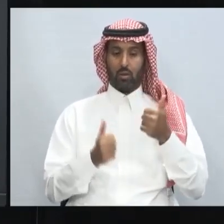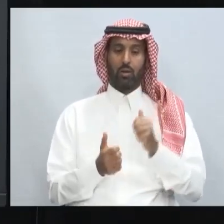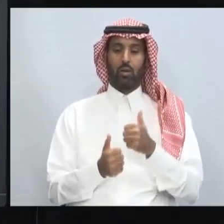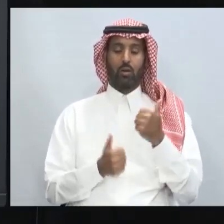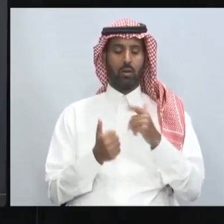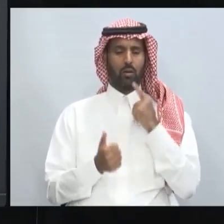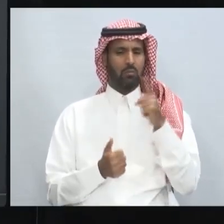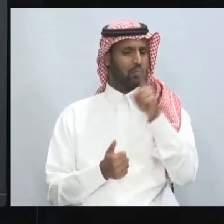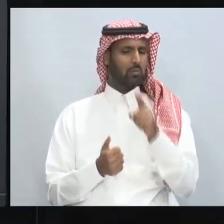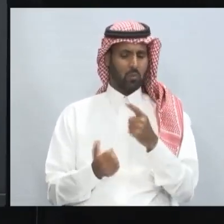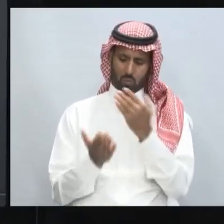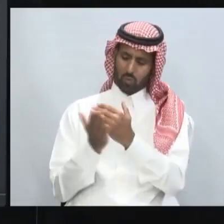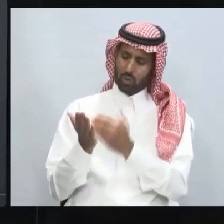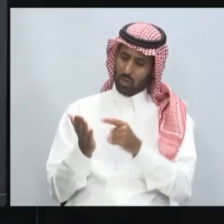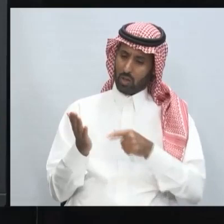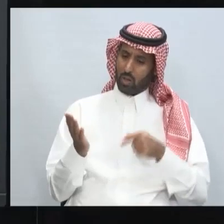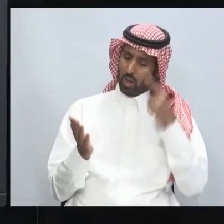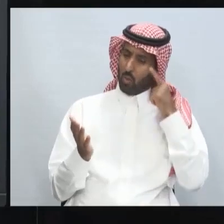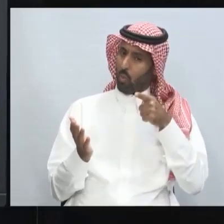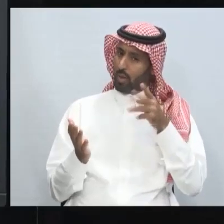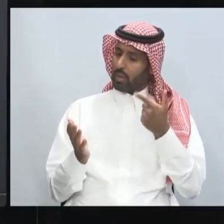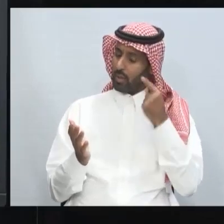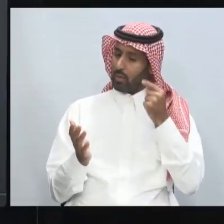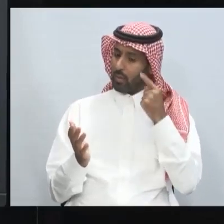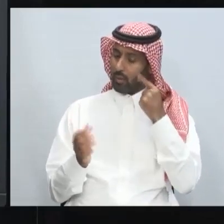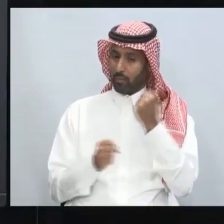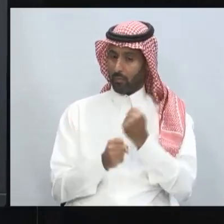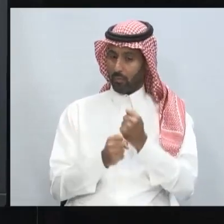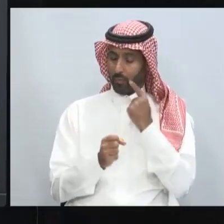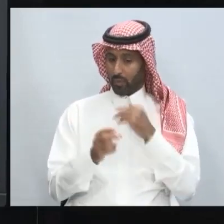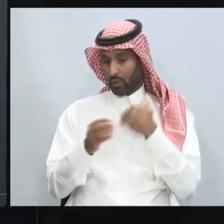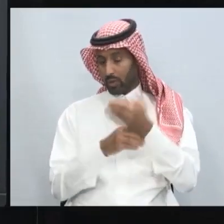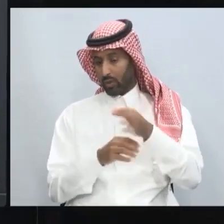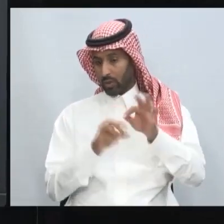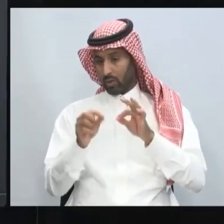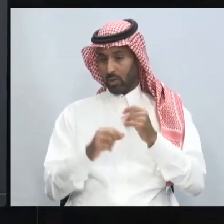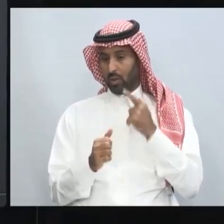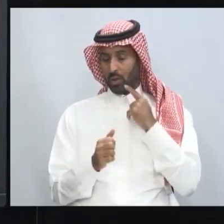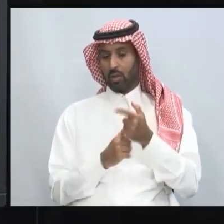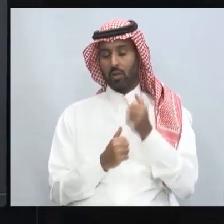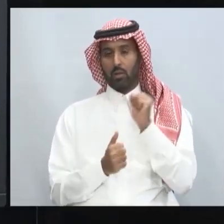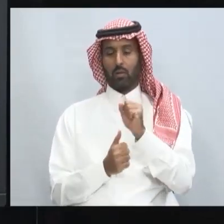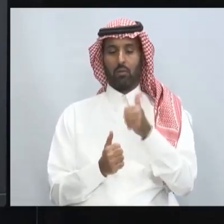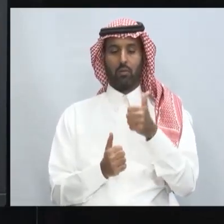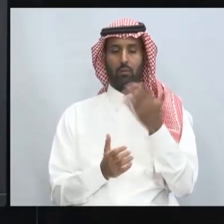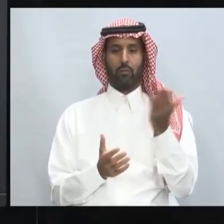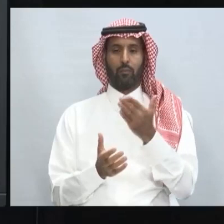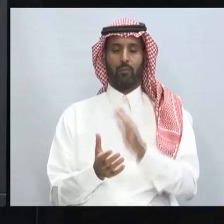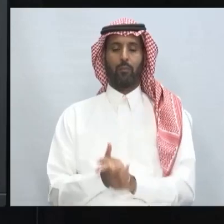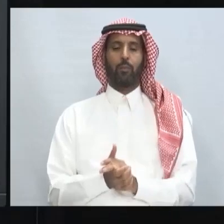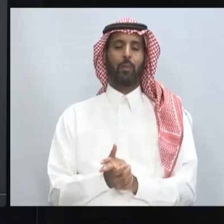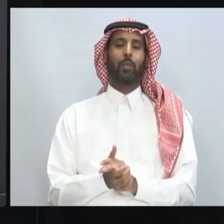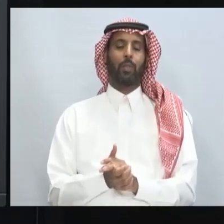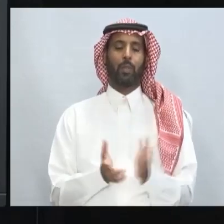a test or maybe a questionnaire just to try to figure out what professions or jobs are suitable for